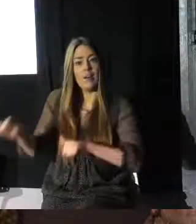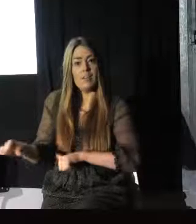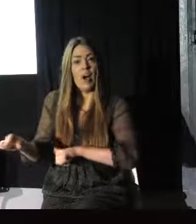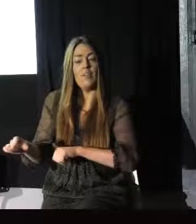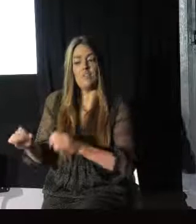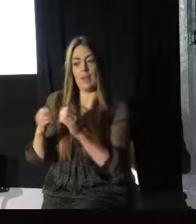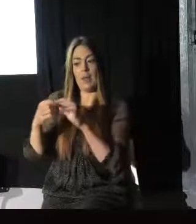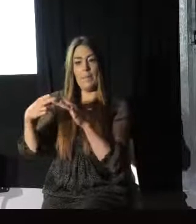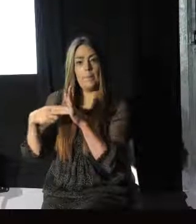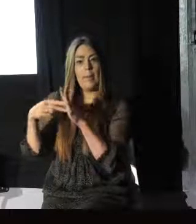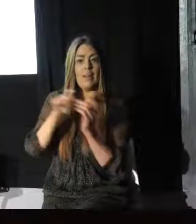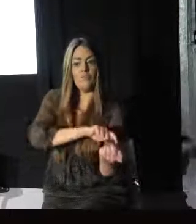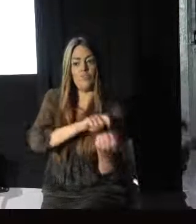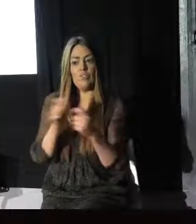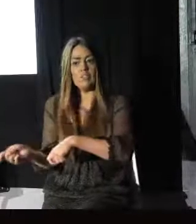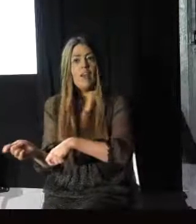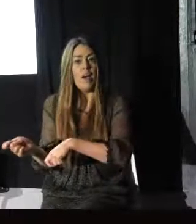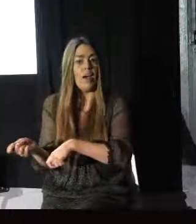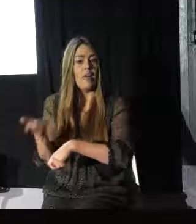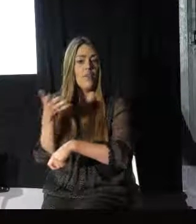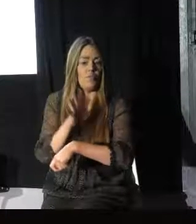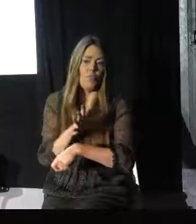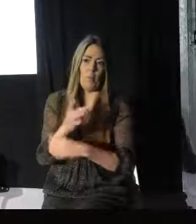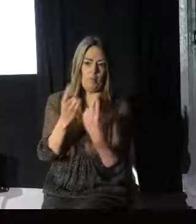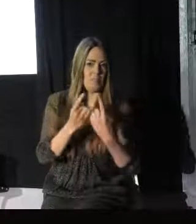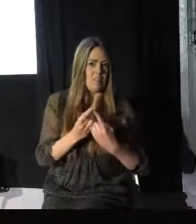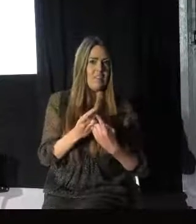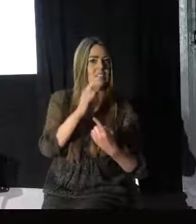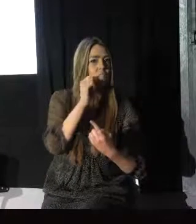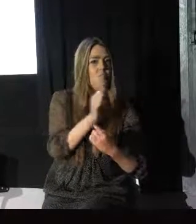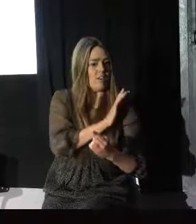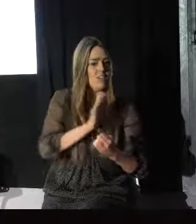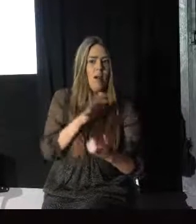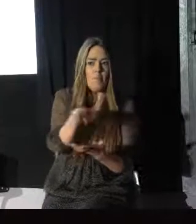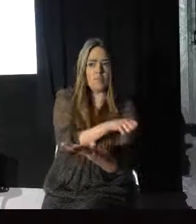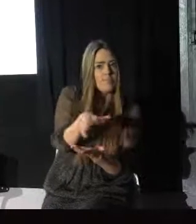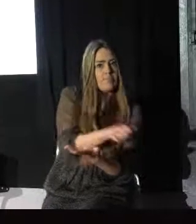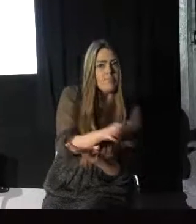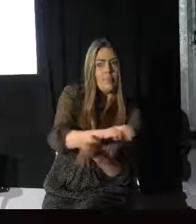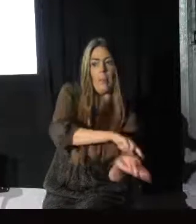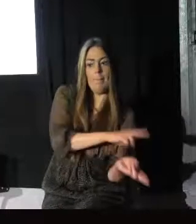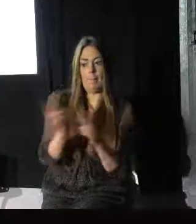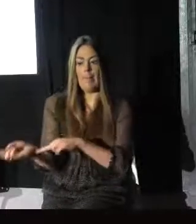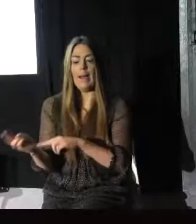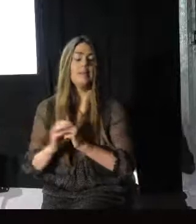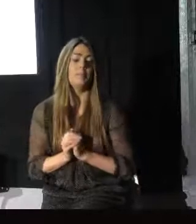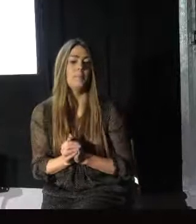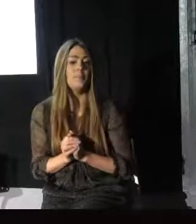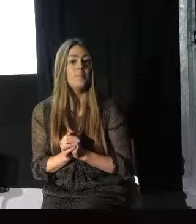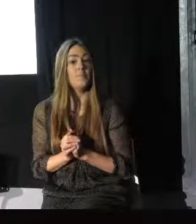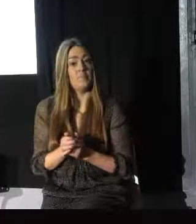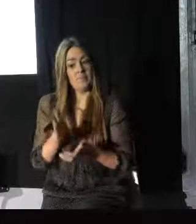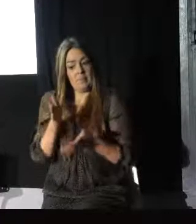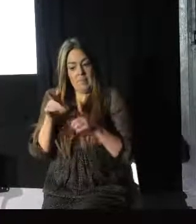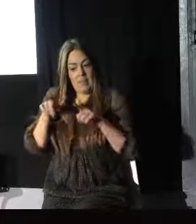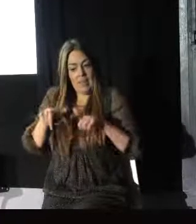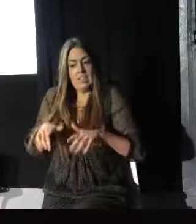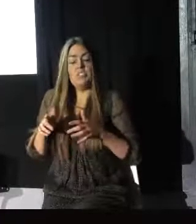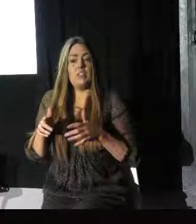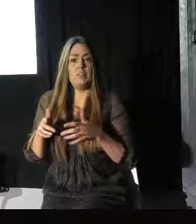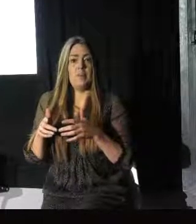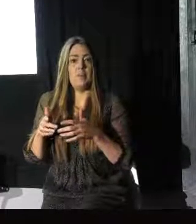of the works looted by the French army in 1892. Europe's arrogance towards the legitimate desire of Africans